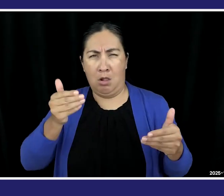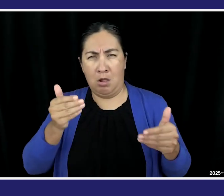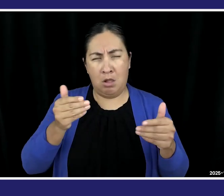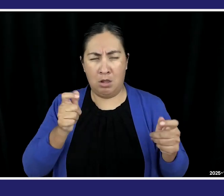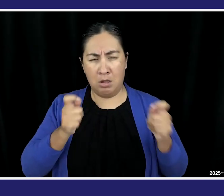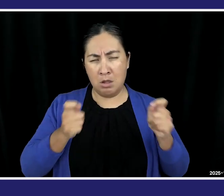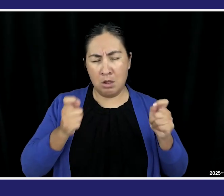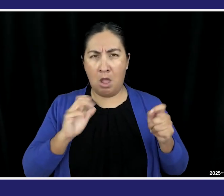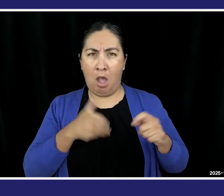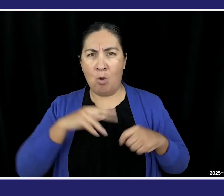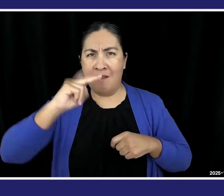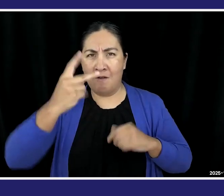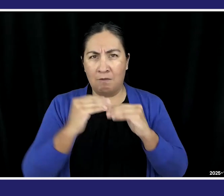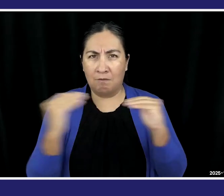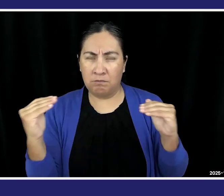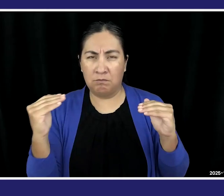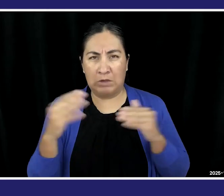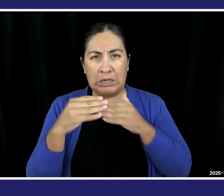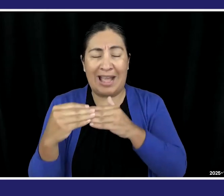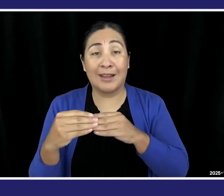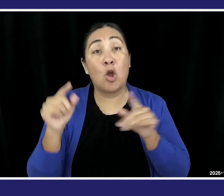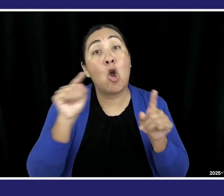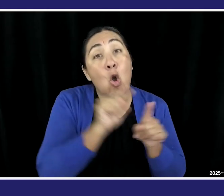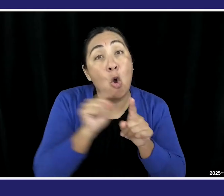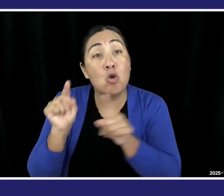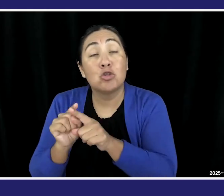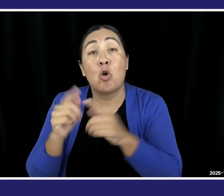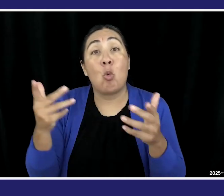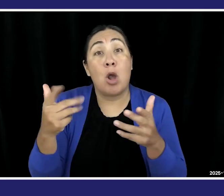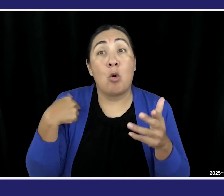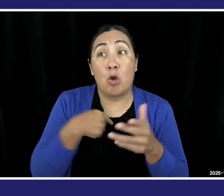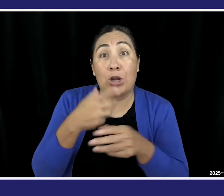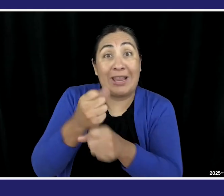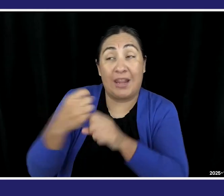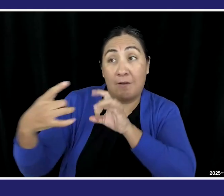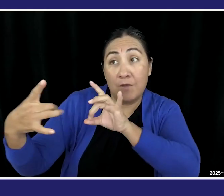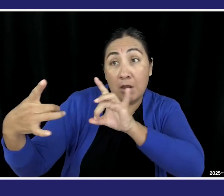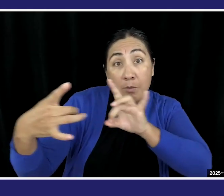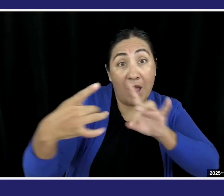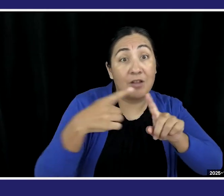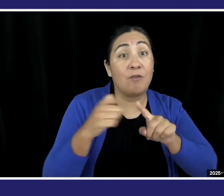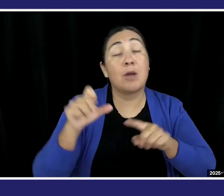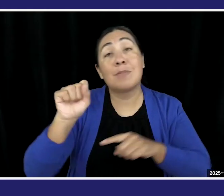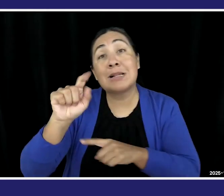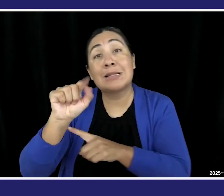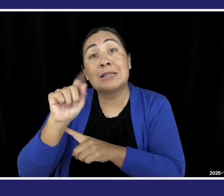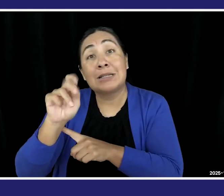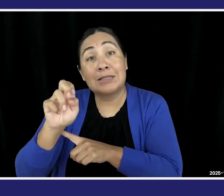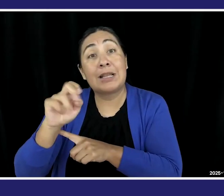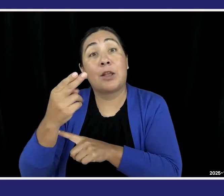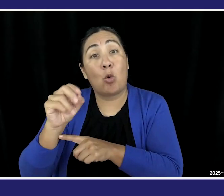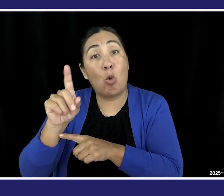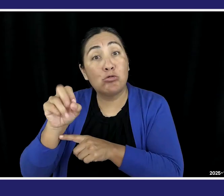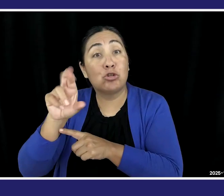guided by a lot of input that we are getting from stakeholders across the behavioral health system. And so we'll talk a